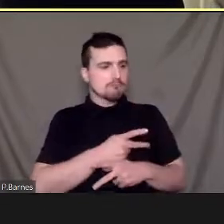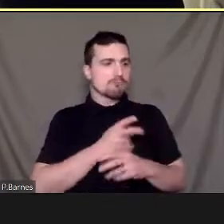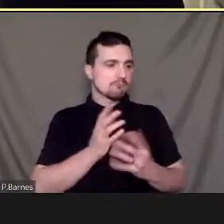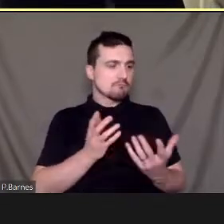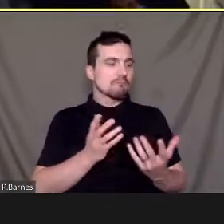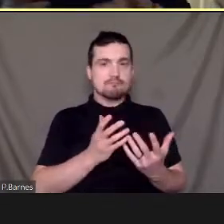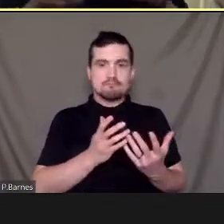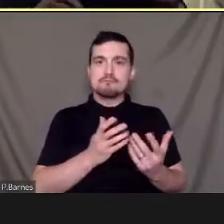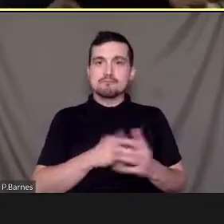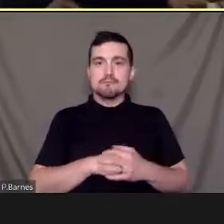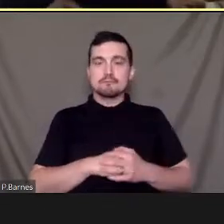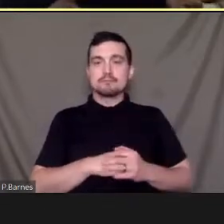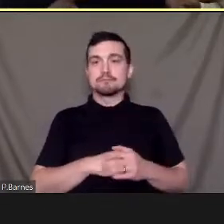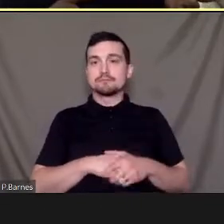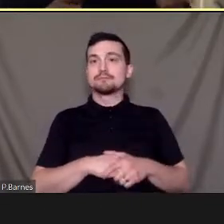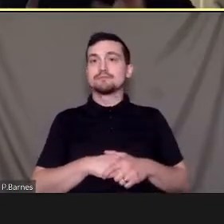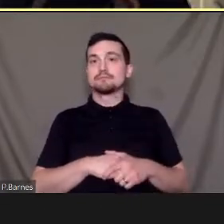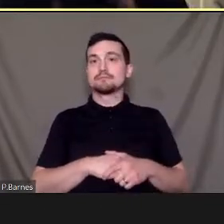so,